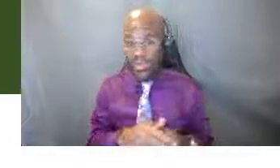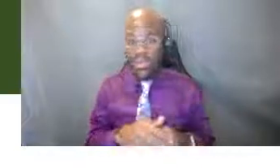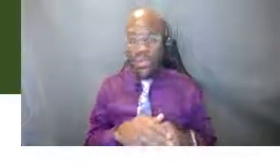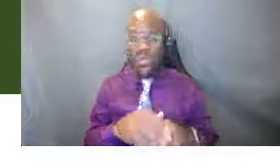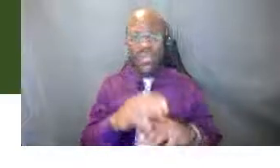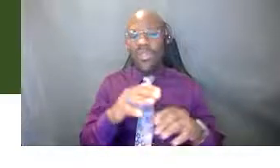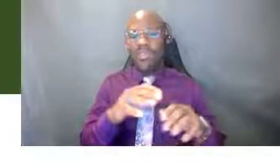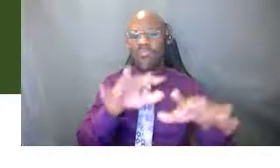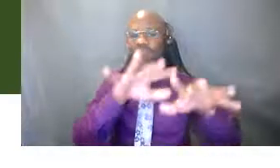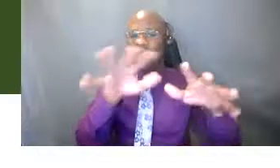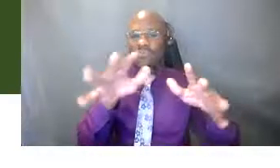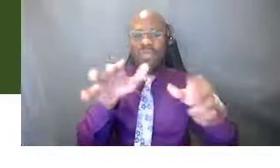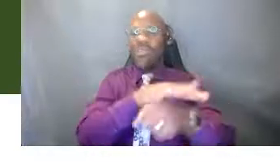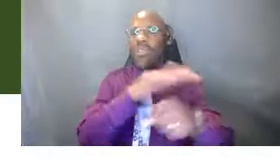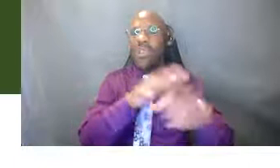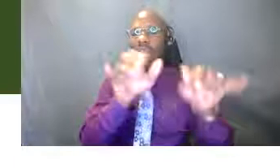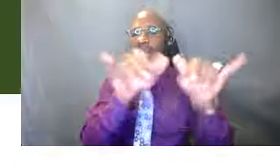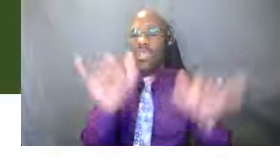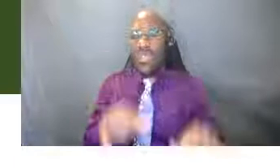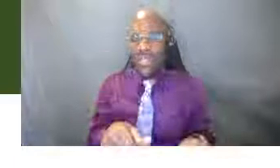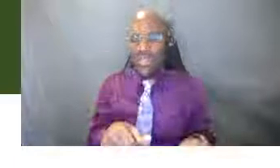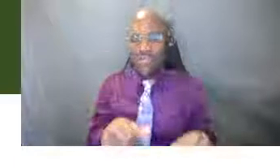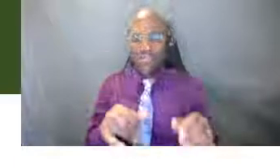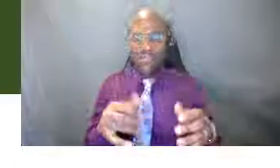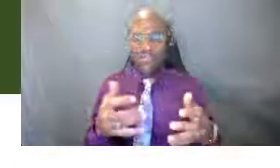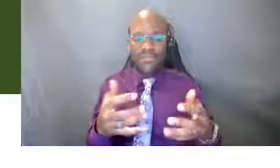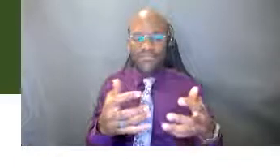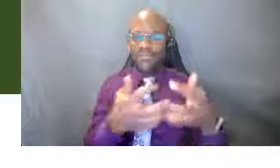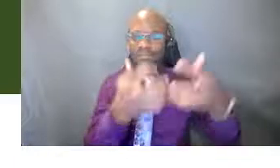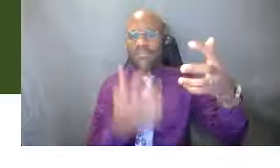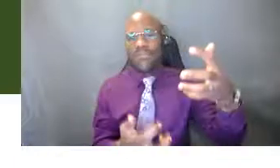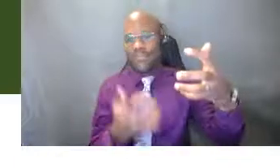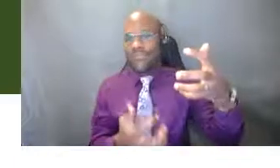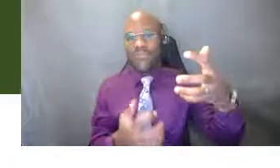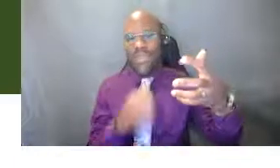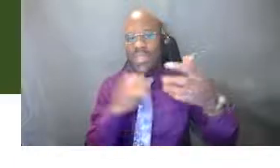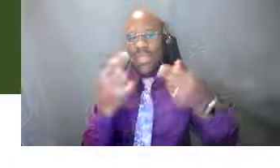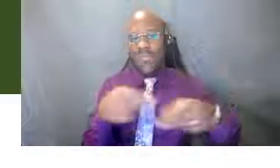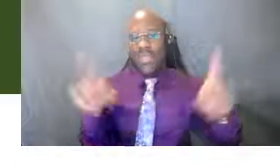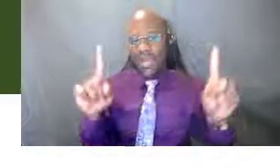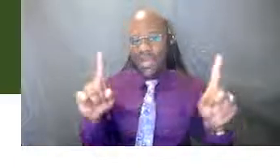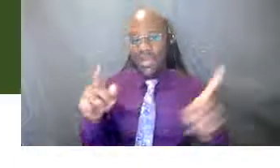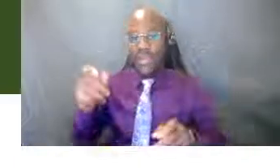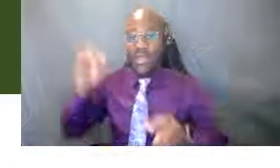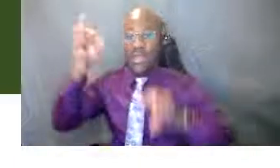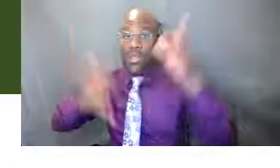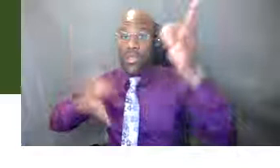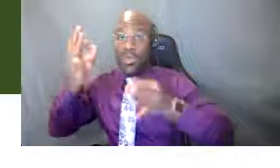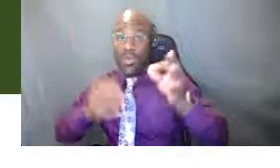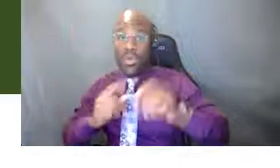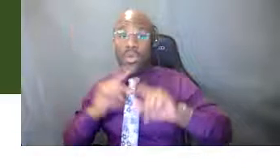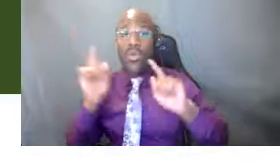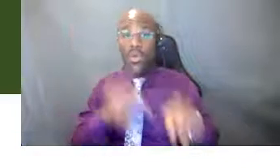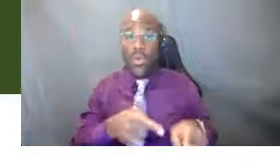system was unwilling, even though there was a court order that this individual received treatment. The entire system